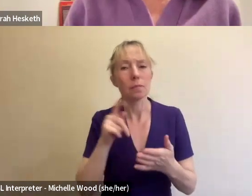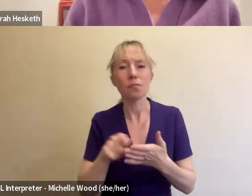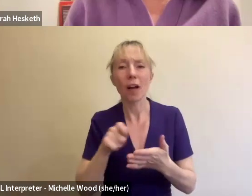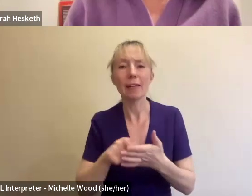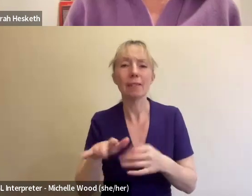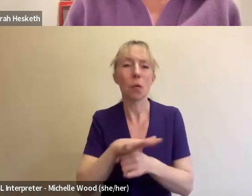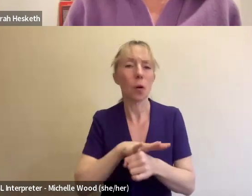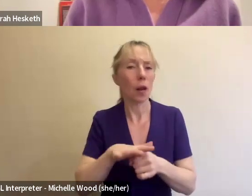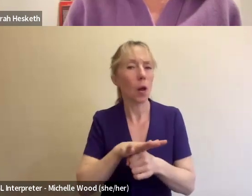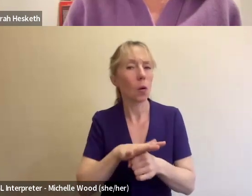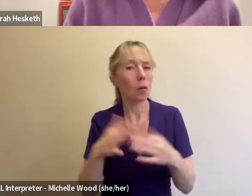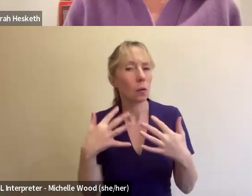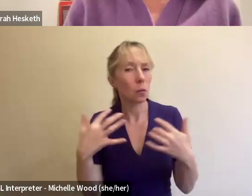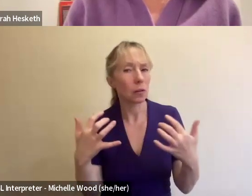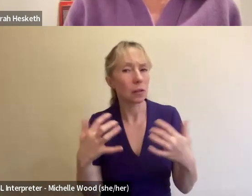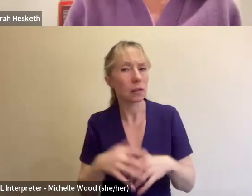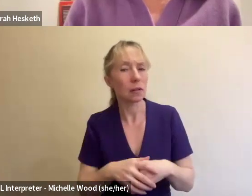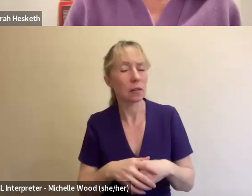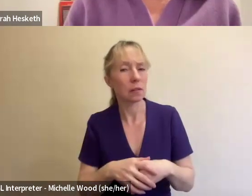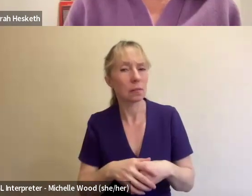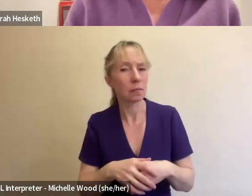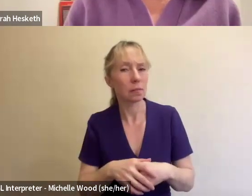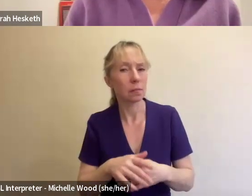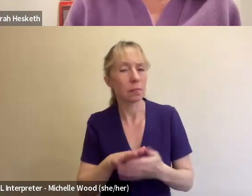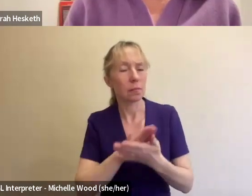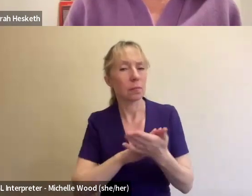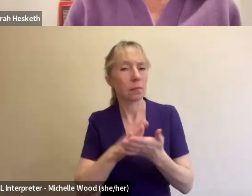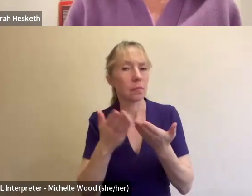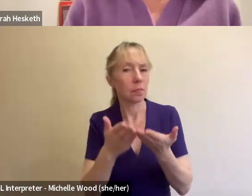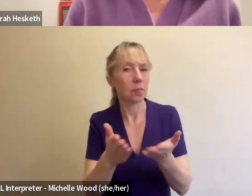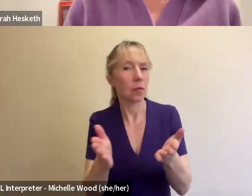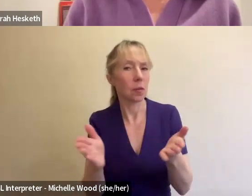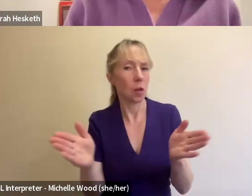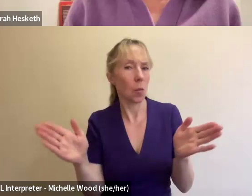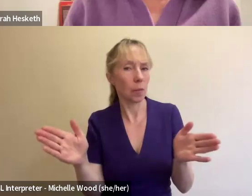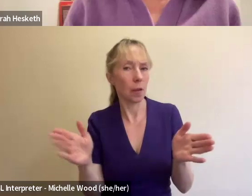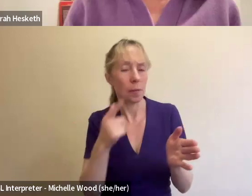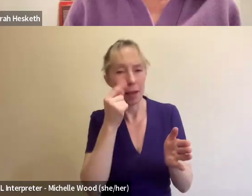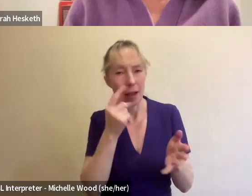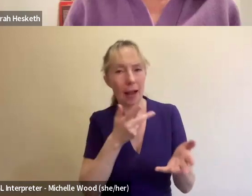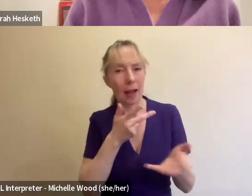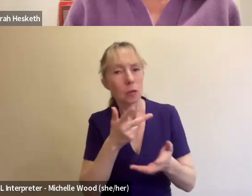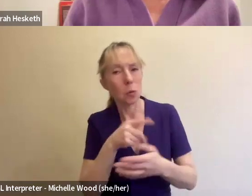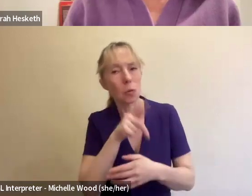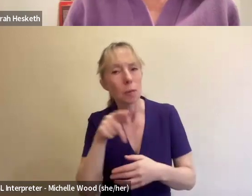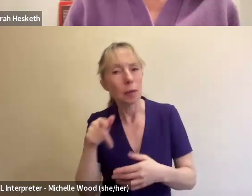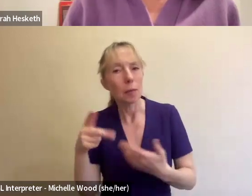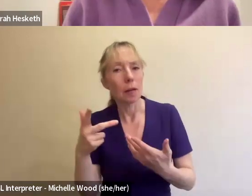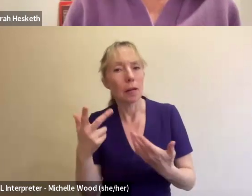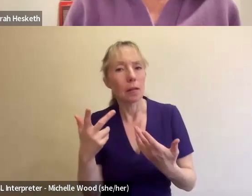audience. So this opens up that they could talk to people outside of their region. And